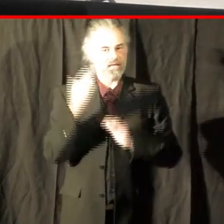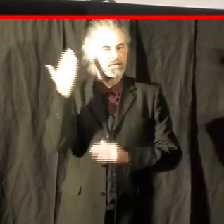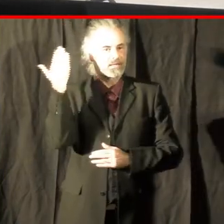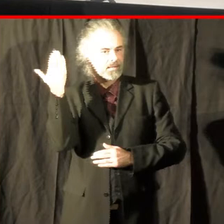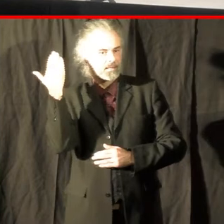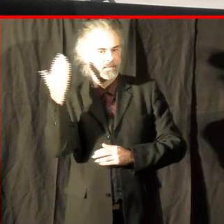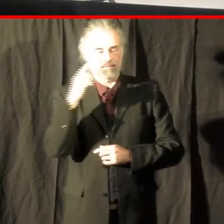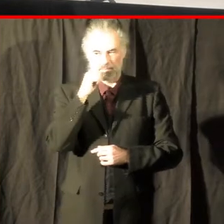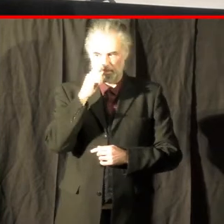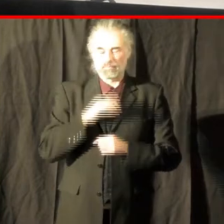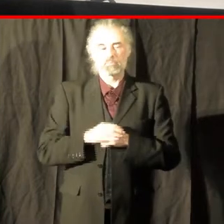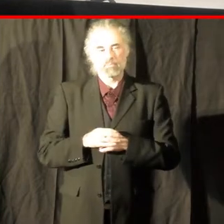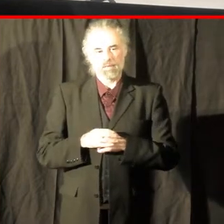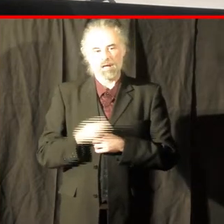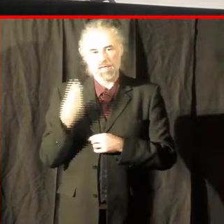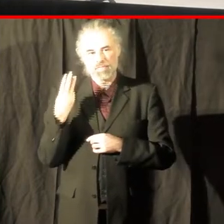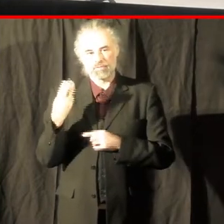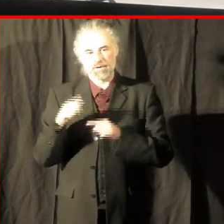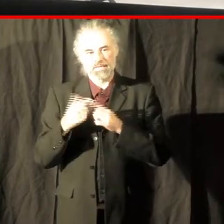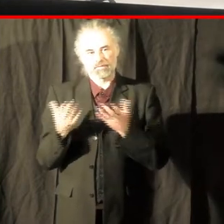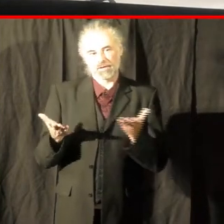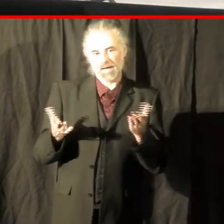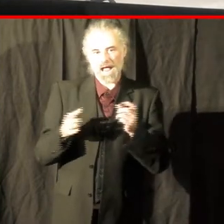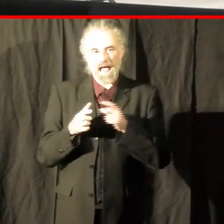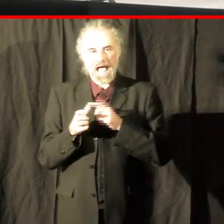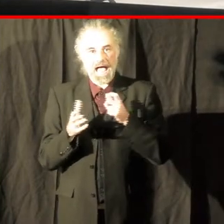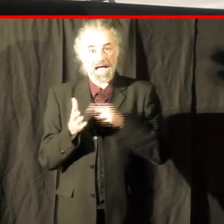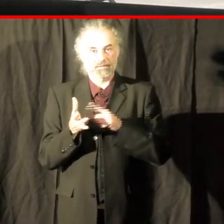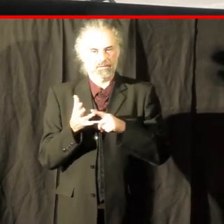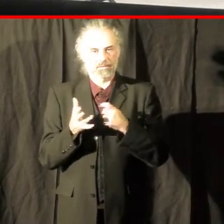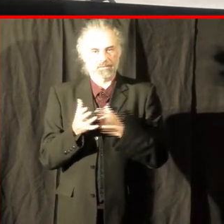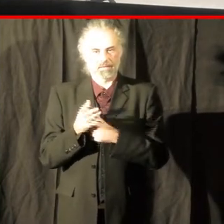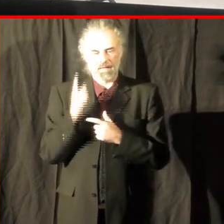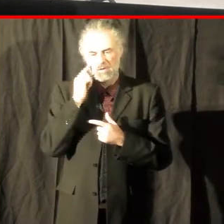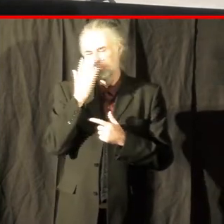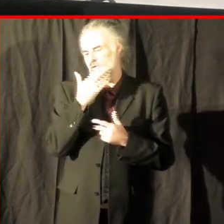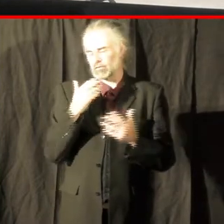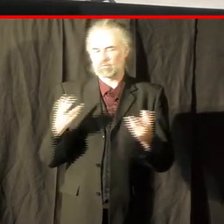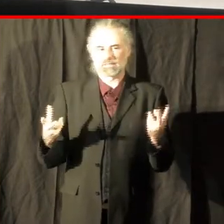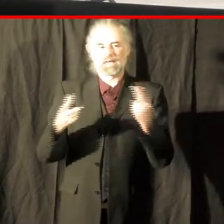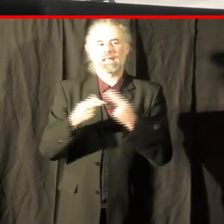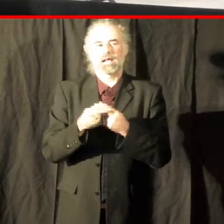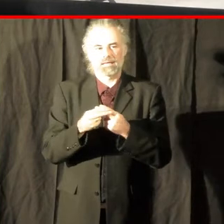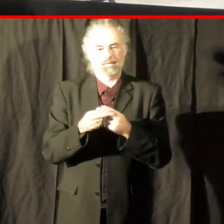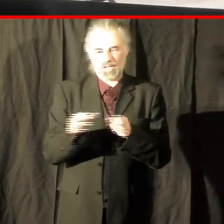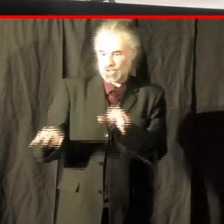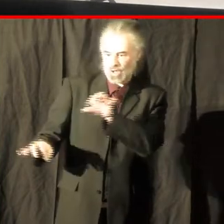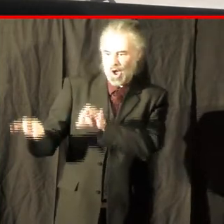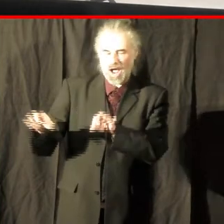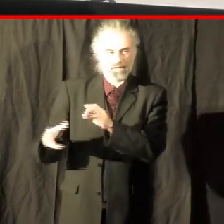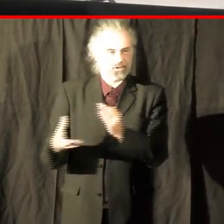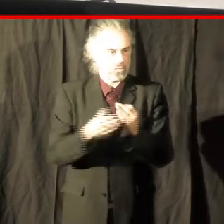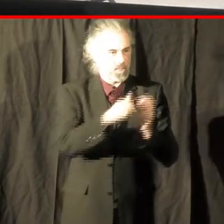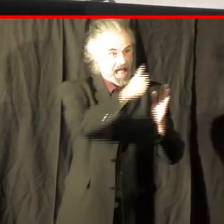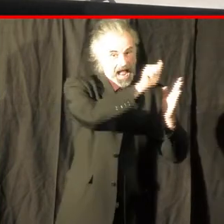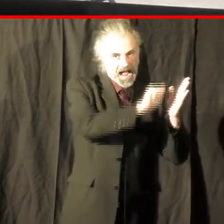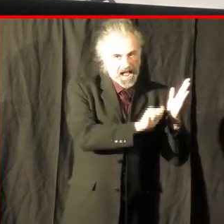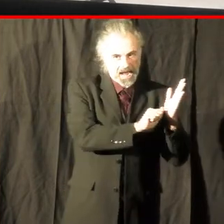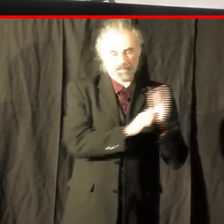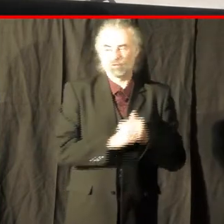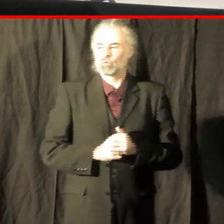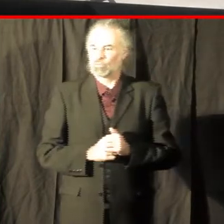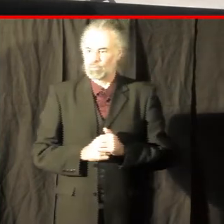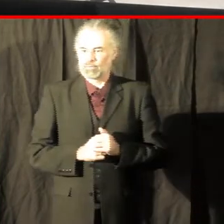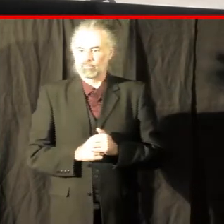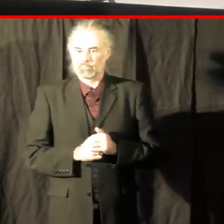and three actors. So it's a beautiful coming together of the arts and science. So I'm going to introduce you to them now and who they